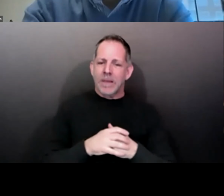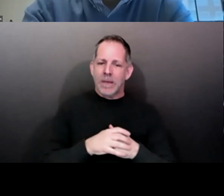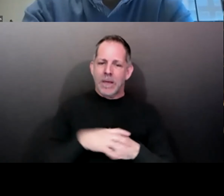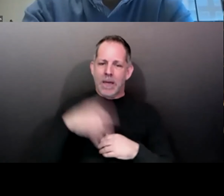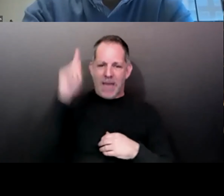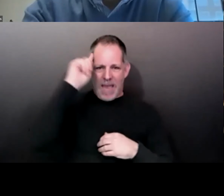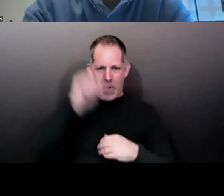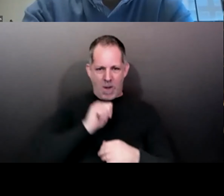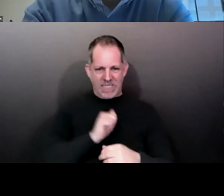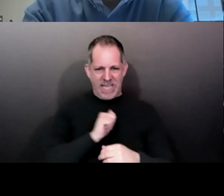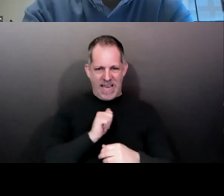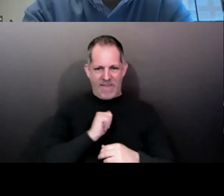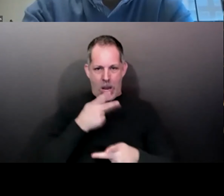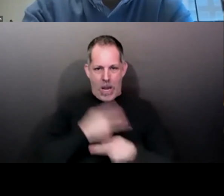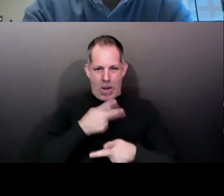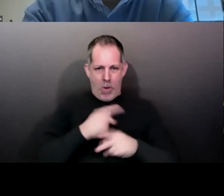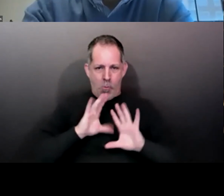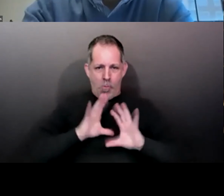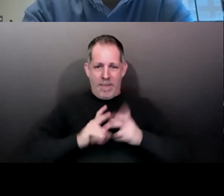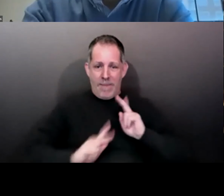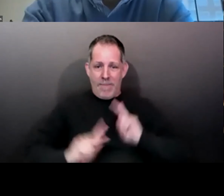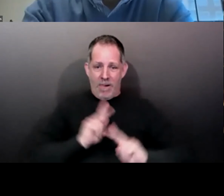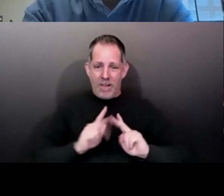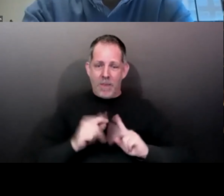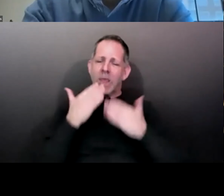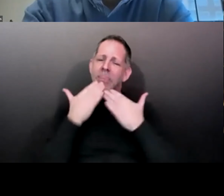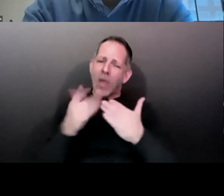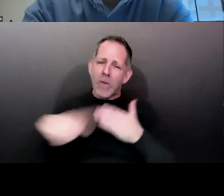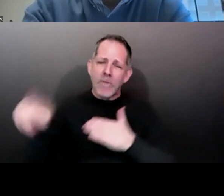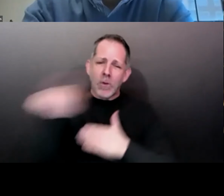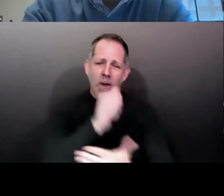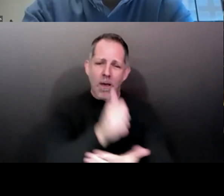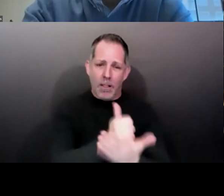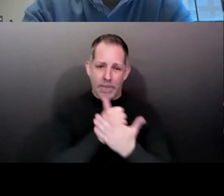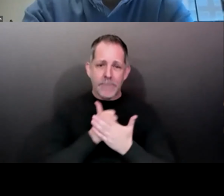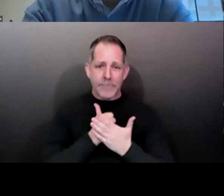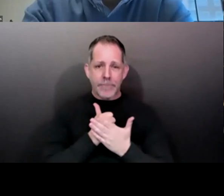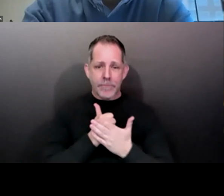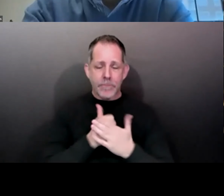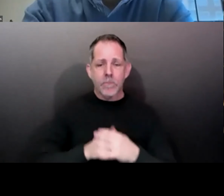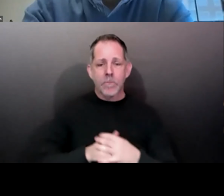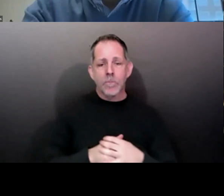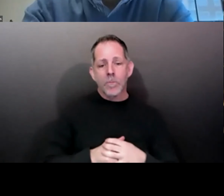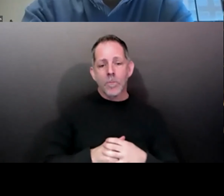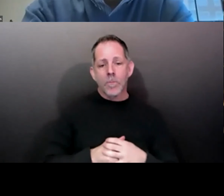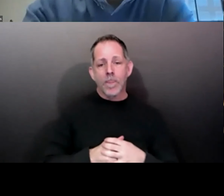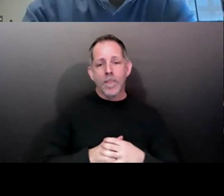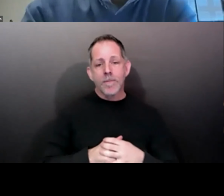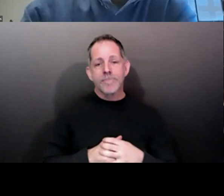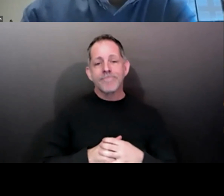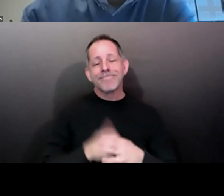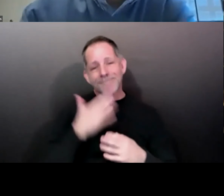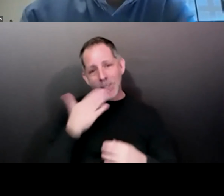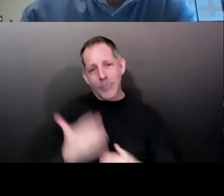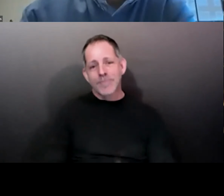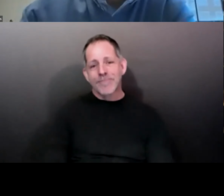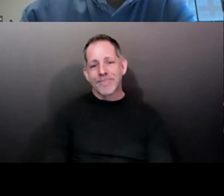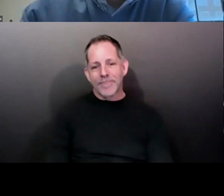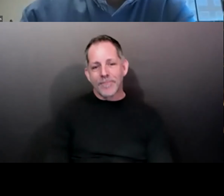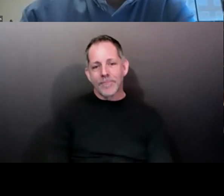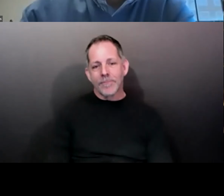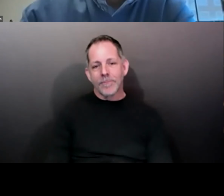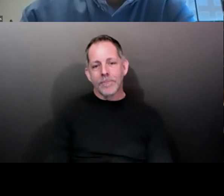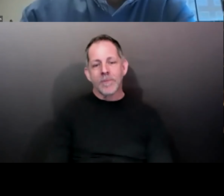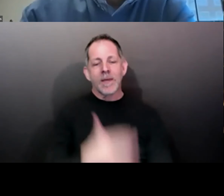long time. So thank you, and I'm done. Thank you, Rochelle. So